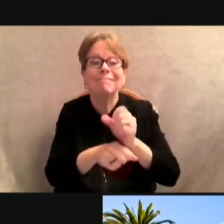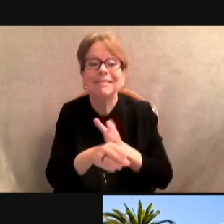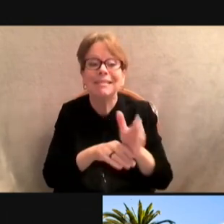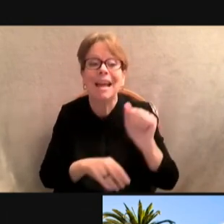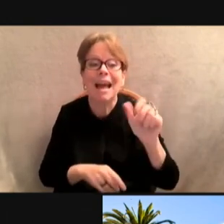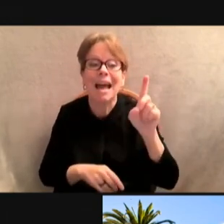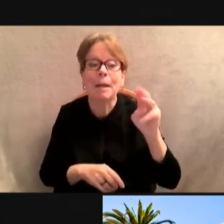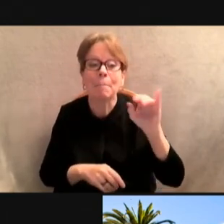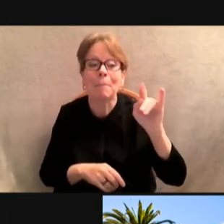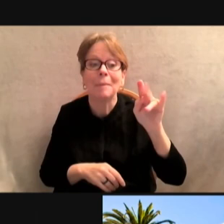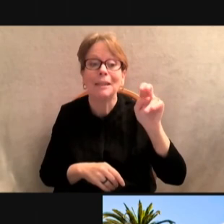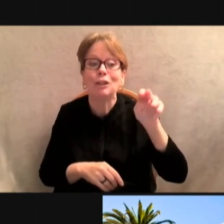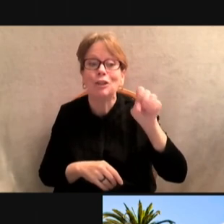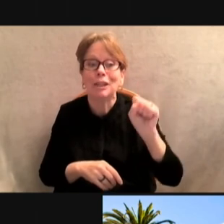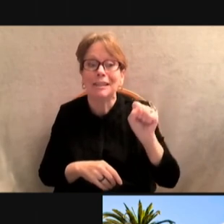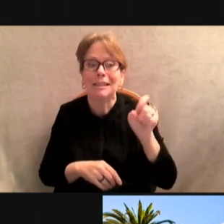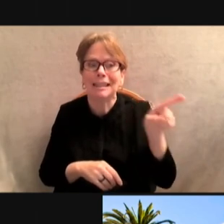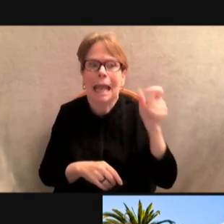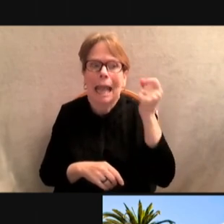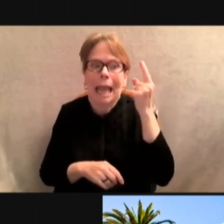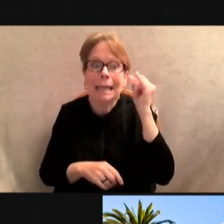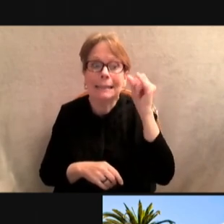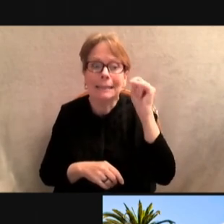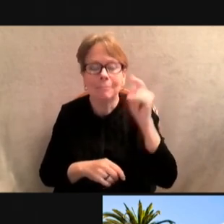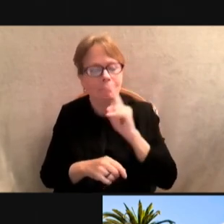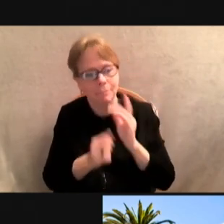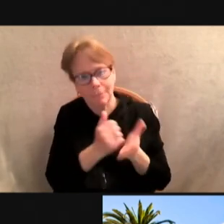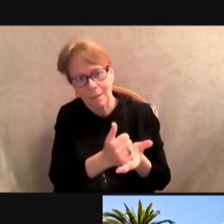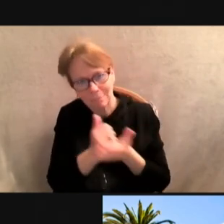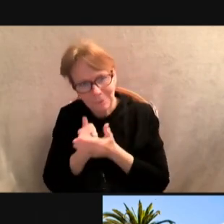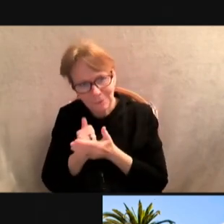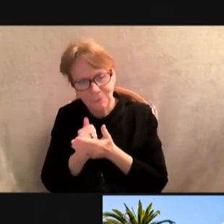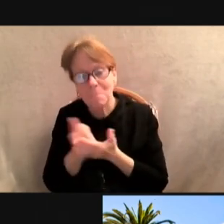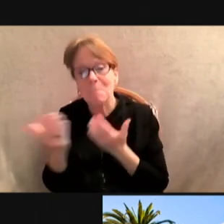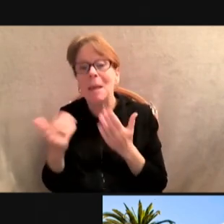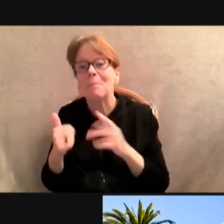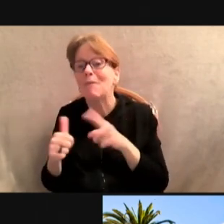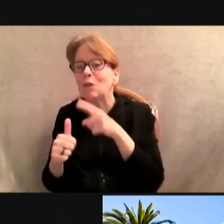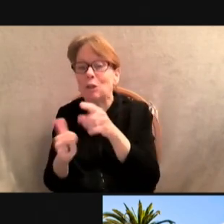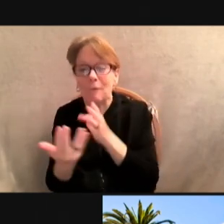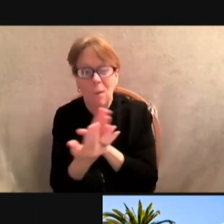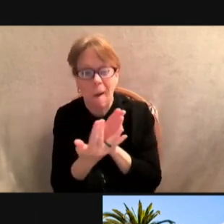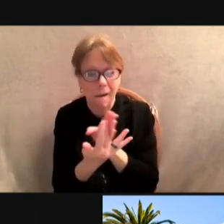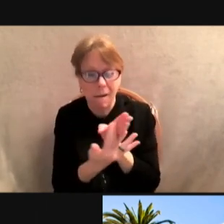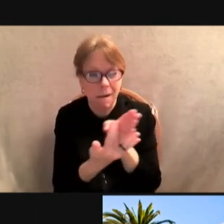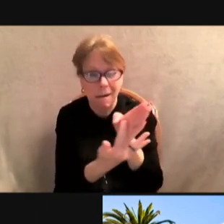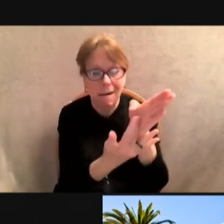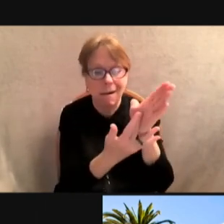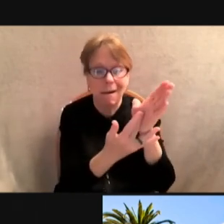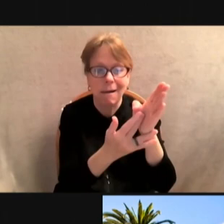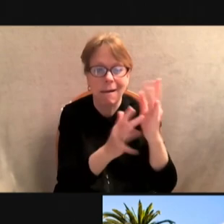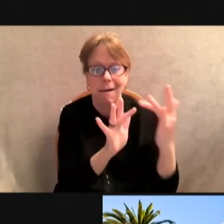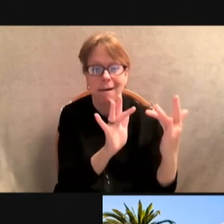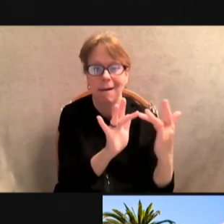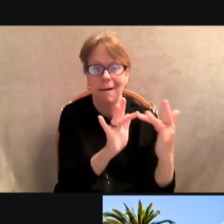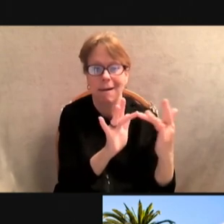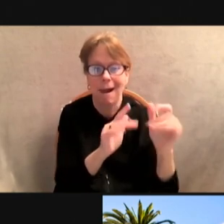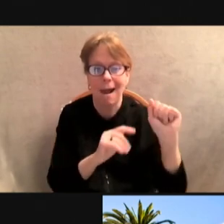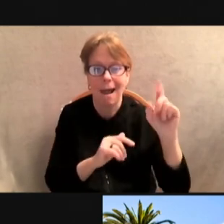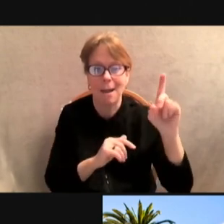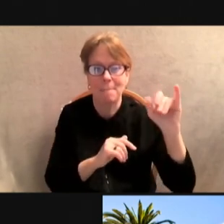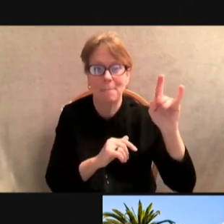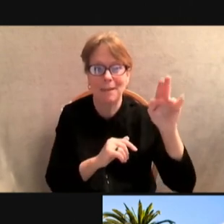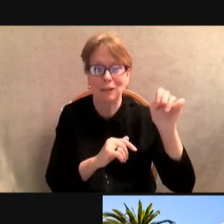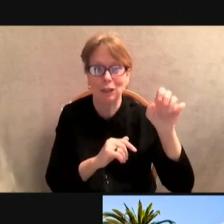say that making inroads with your admissions departments would be a very high yield approach if you want to increase